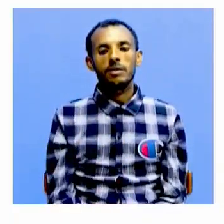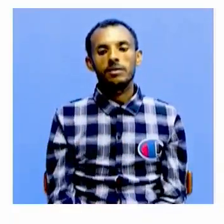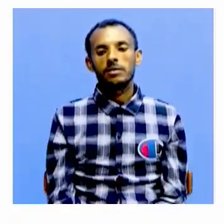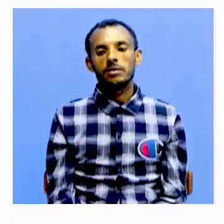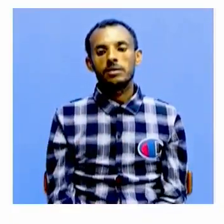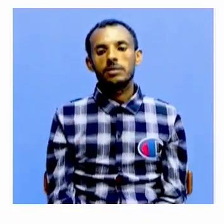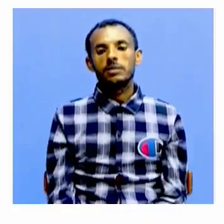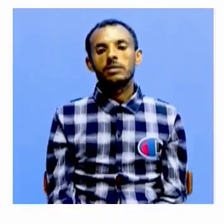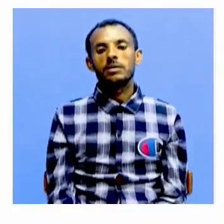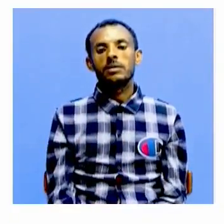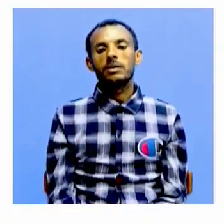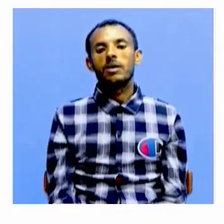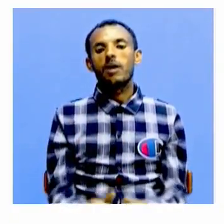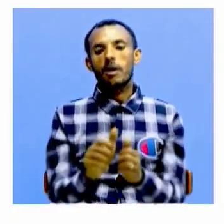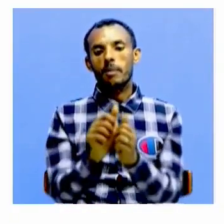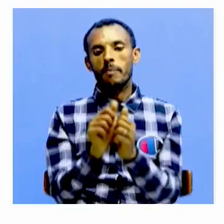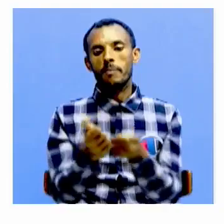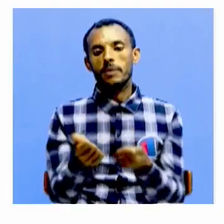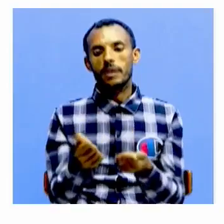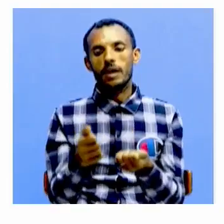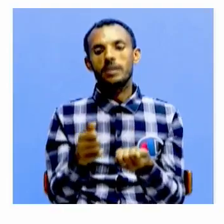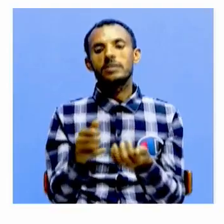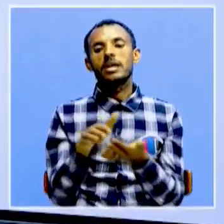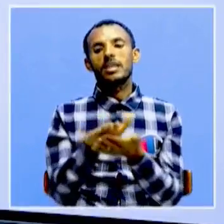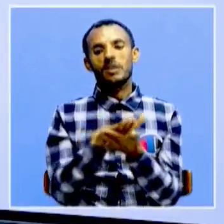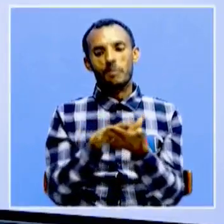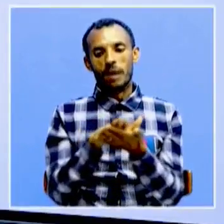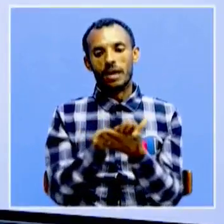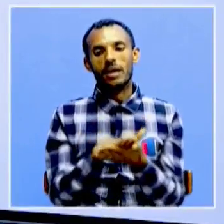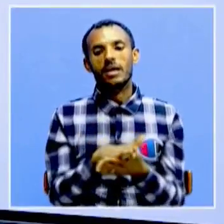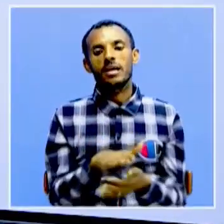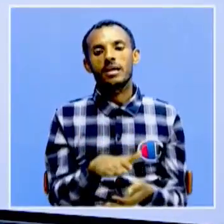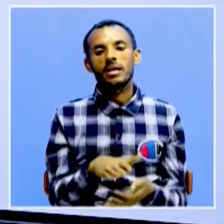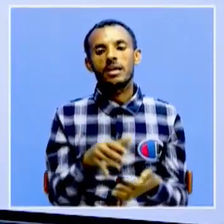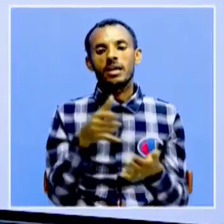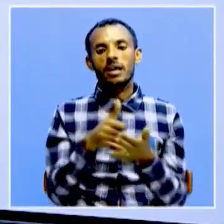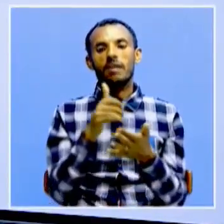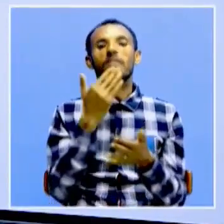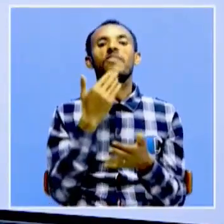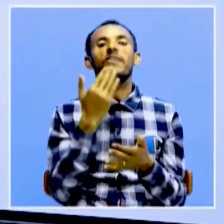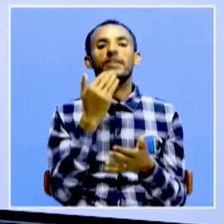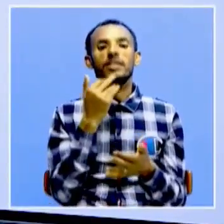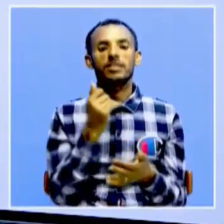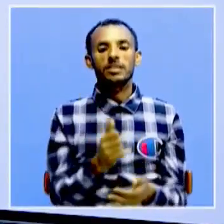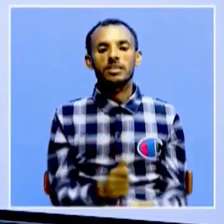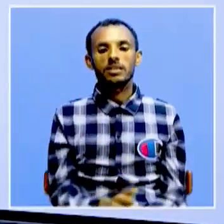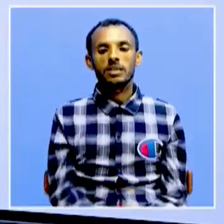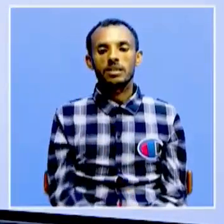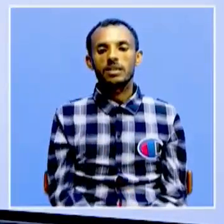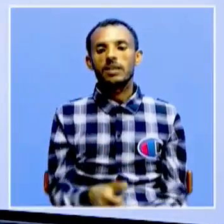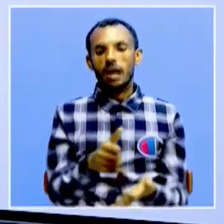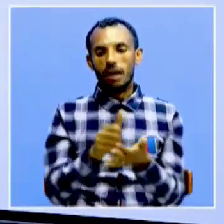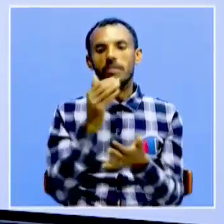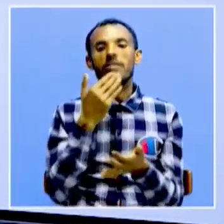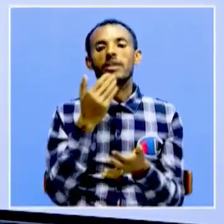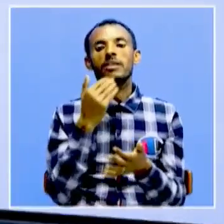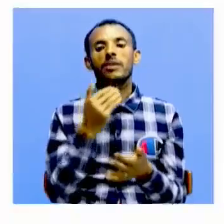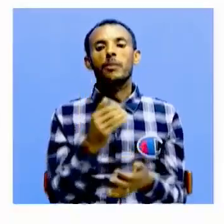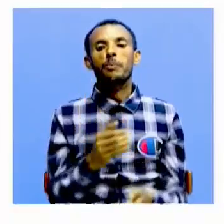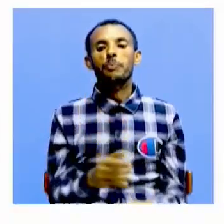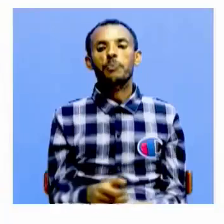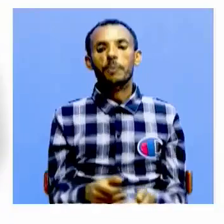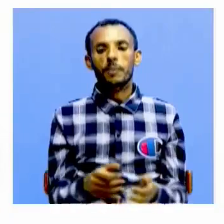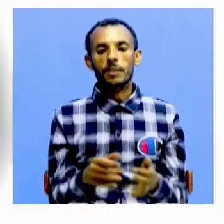Or the pita that they use to make pizza, okay? It tastes, for me, it tastes delicious.